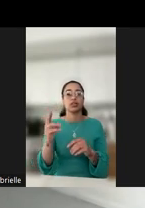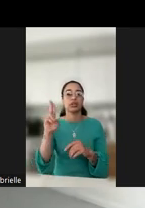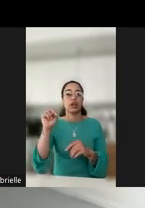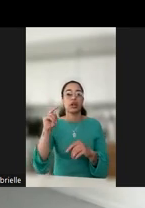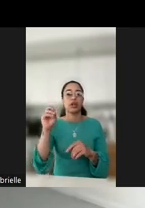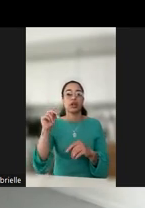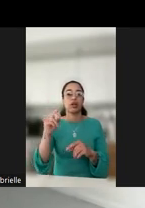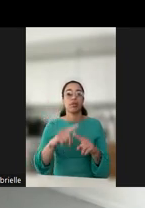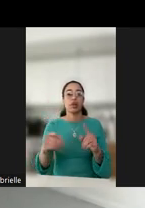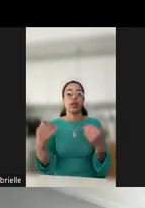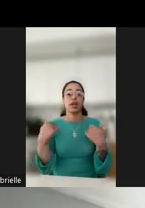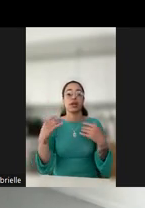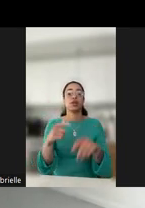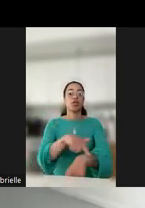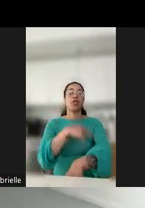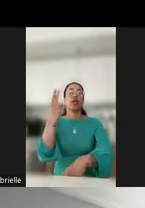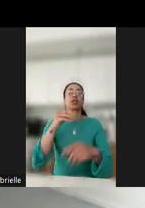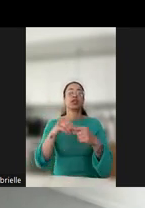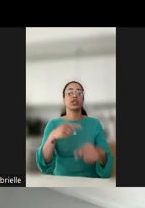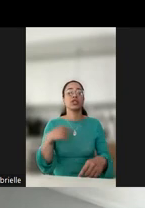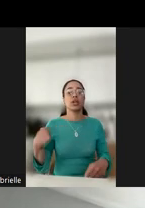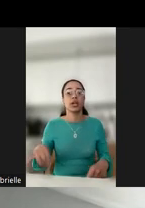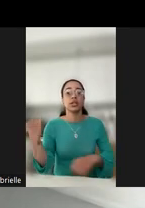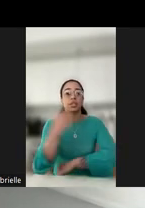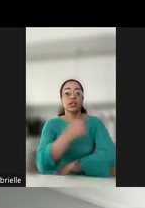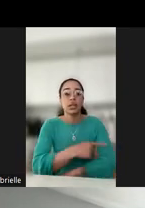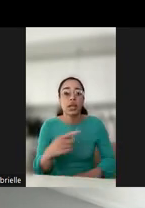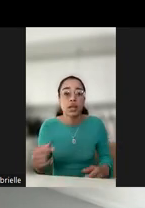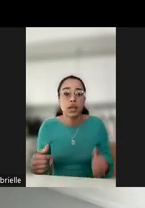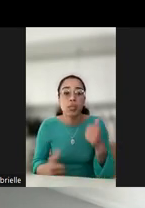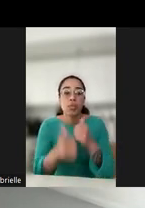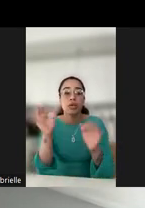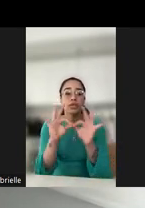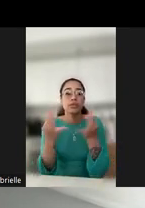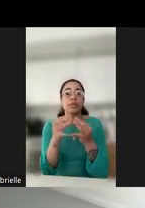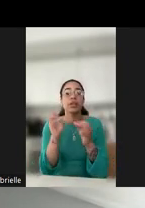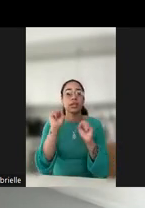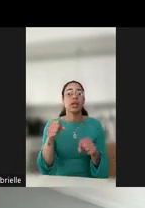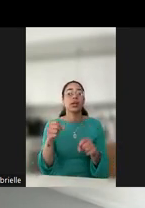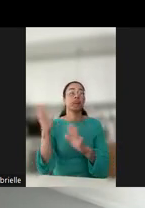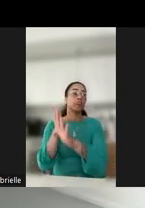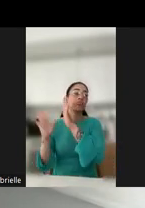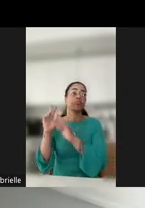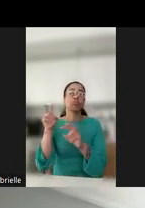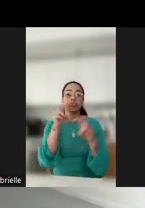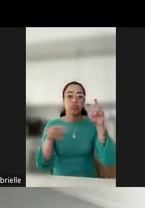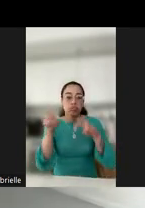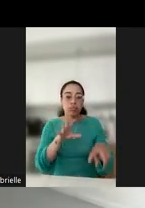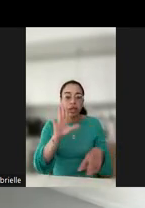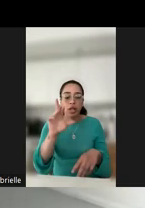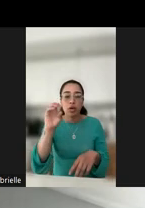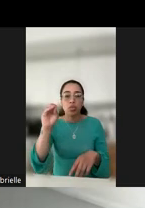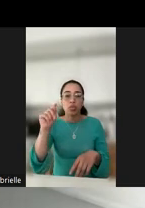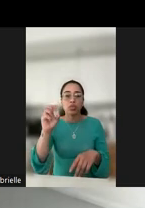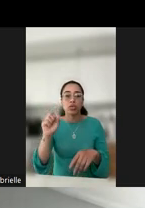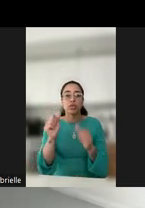we don't, be able to trace back. But according to the family and our oral history, and we